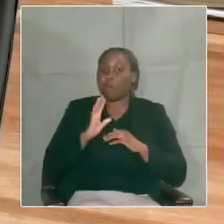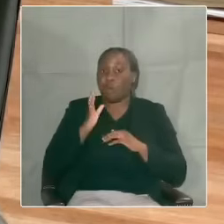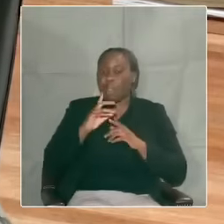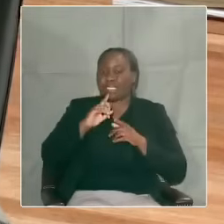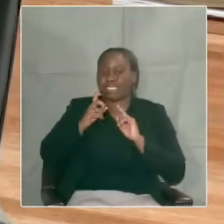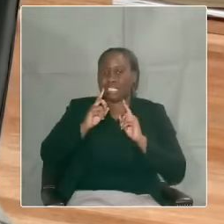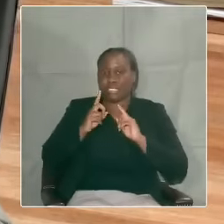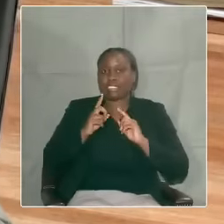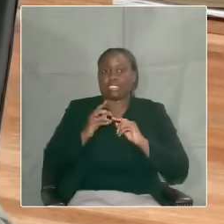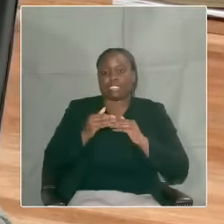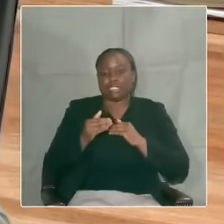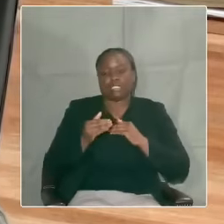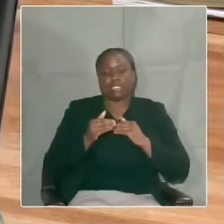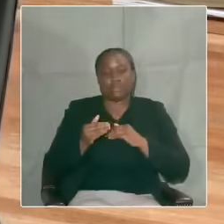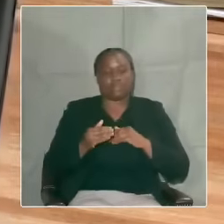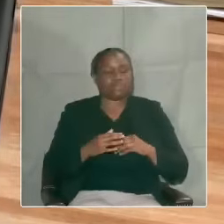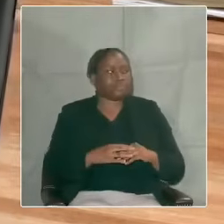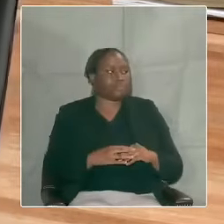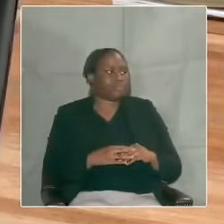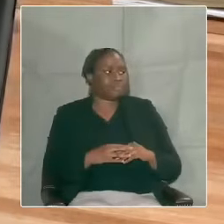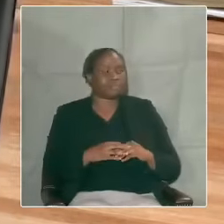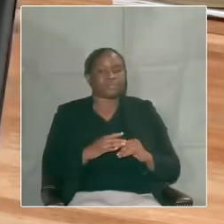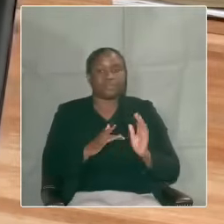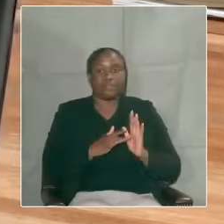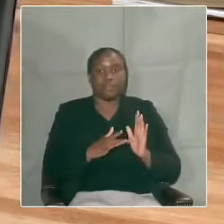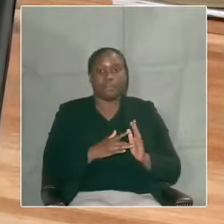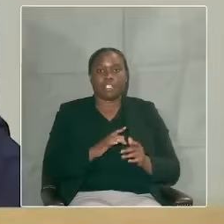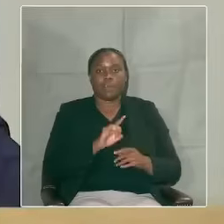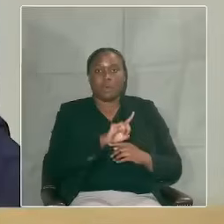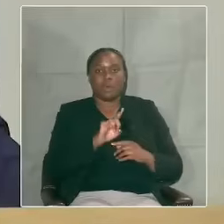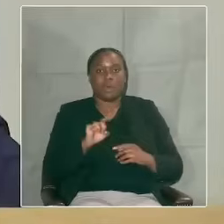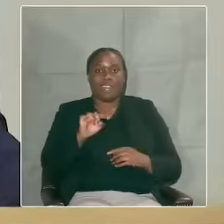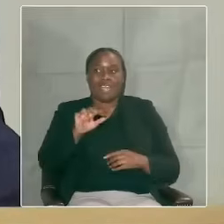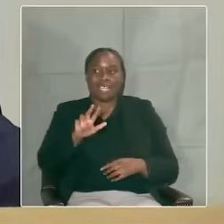in a short while. If I can ask you to turn to 118.